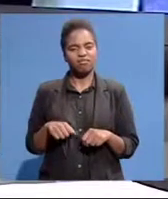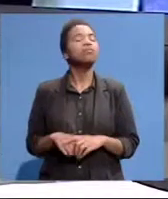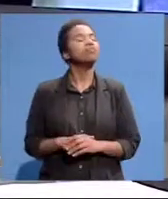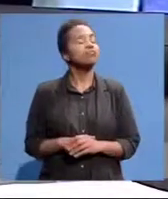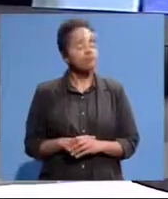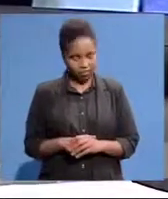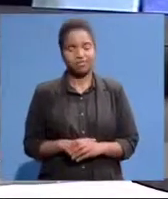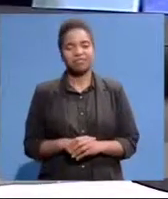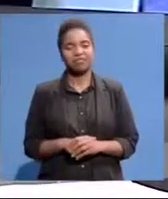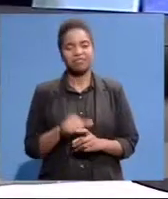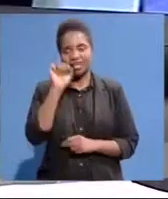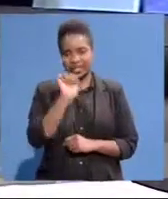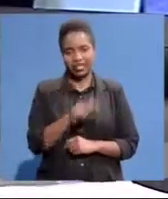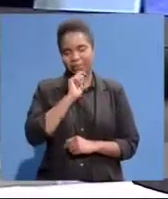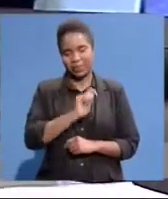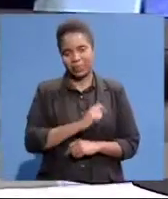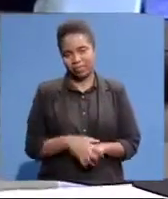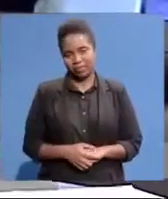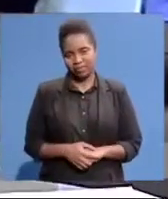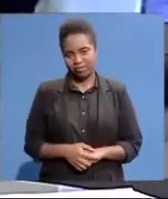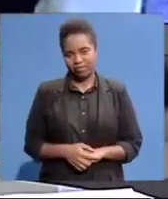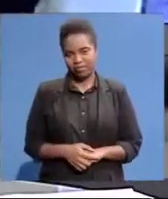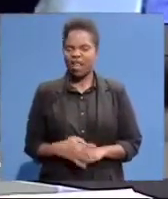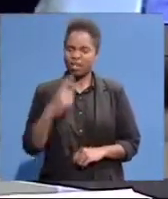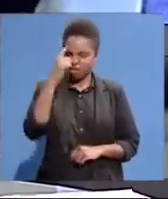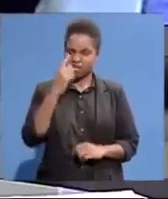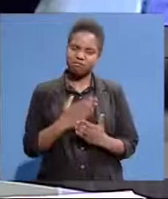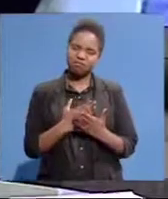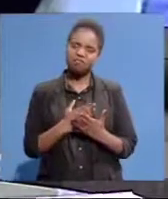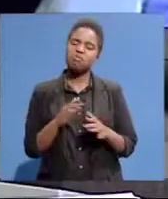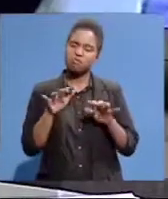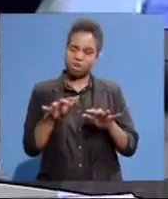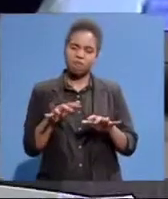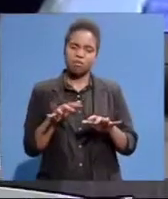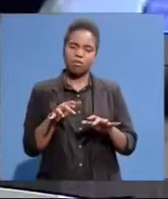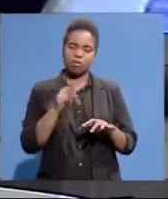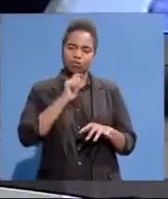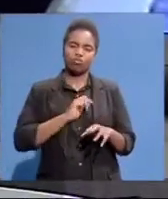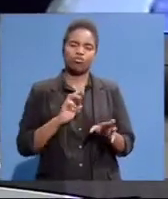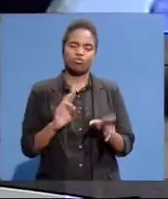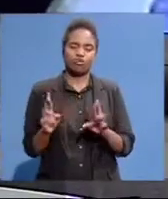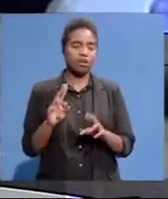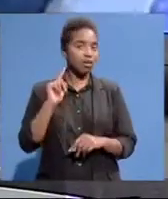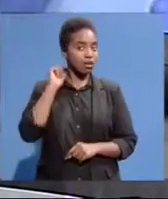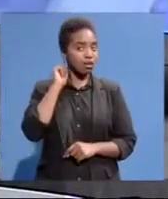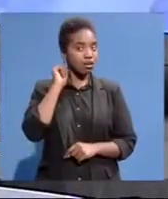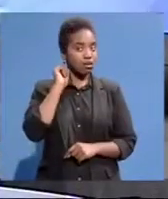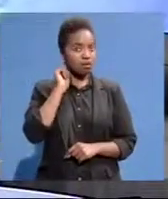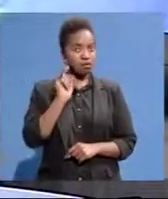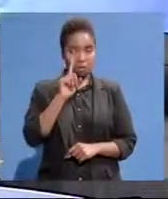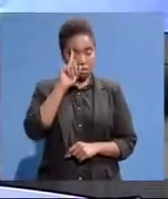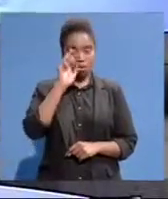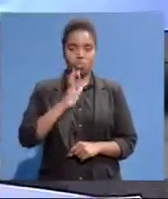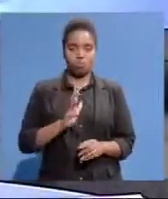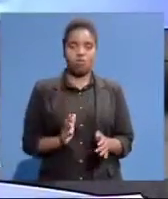Yes. I think people were ready. People were ready. People were very conscious, people were aware. And you must